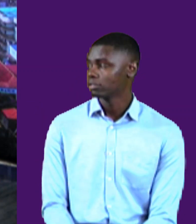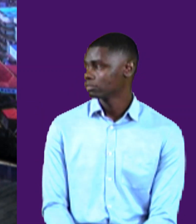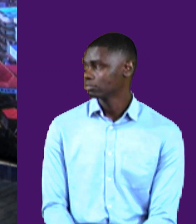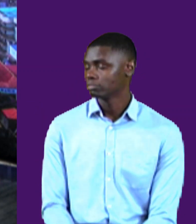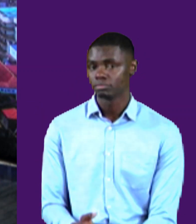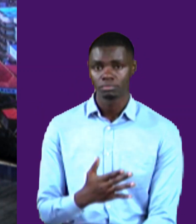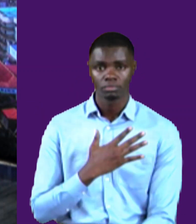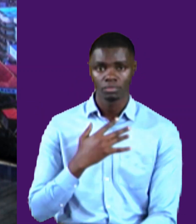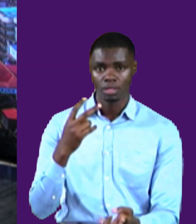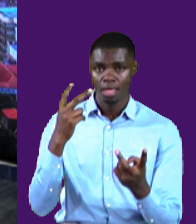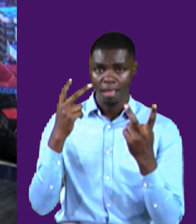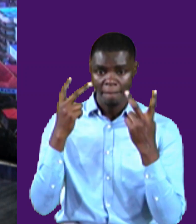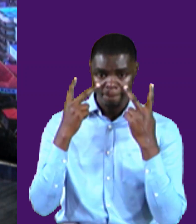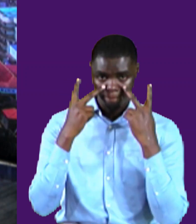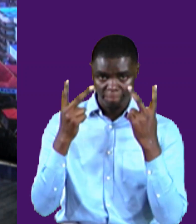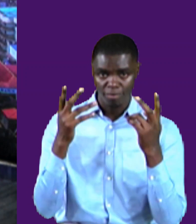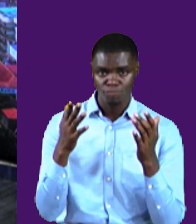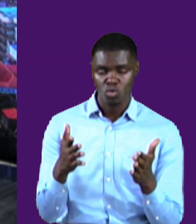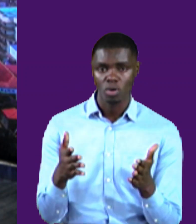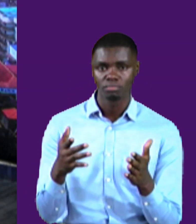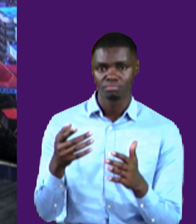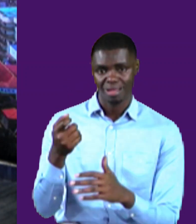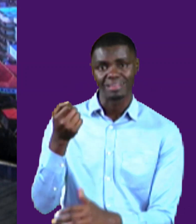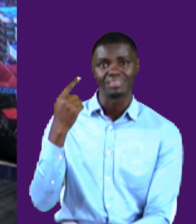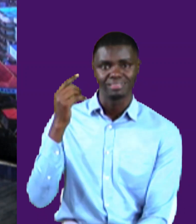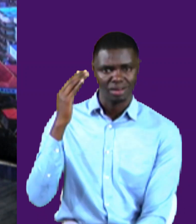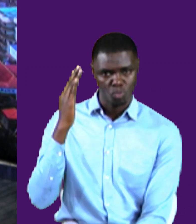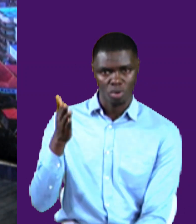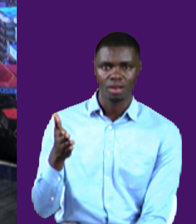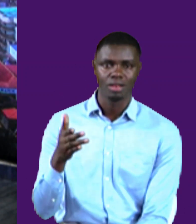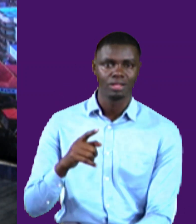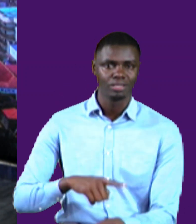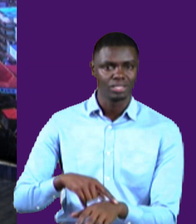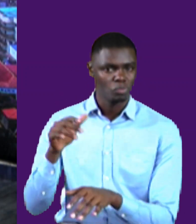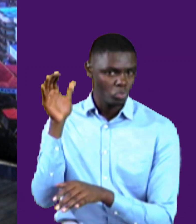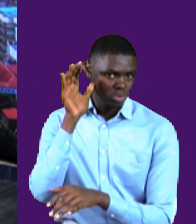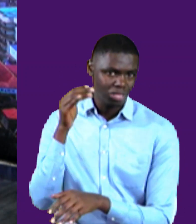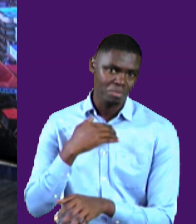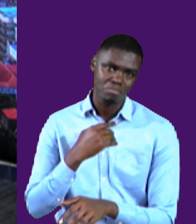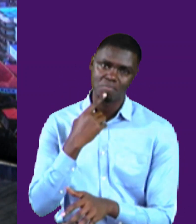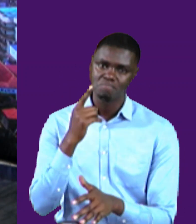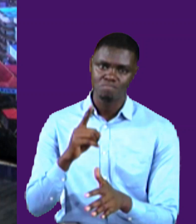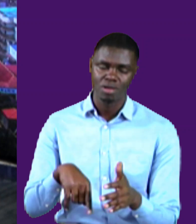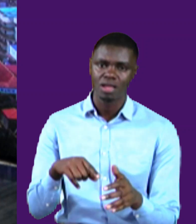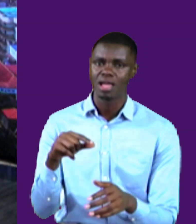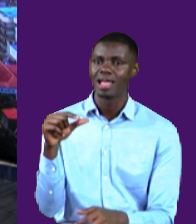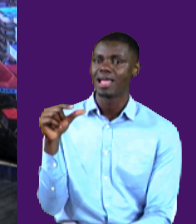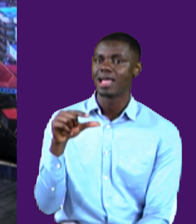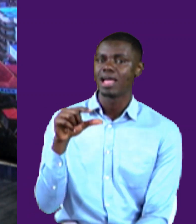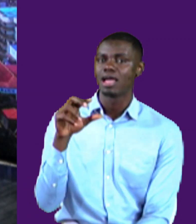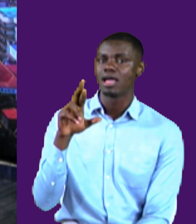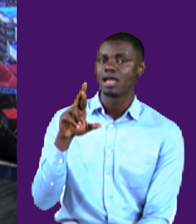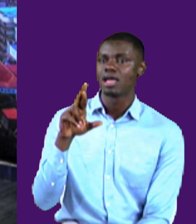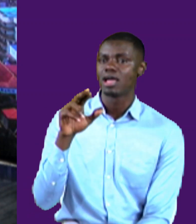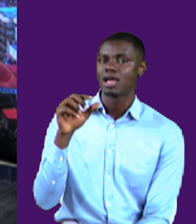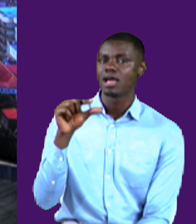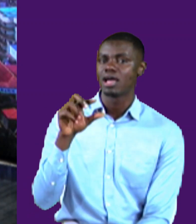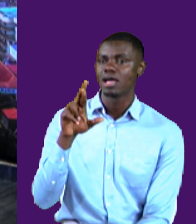my viewer, you would understand when you hear me mention of Great Wall